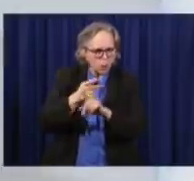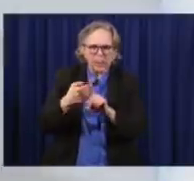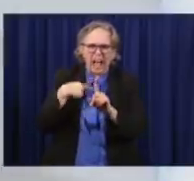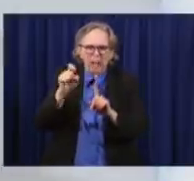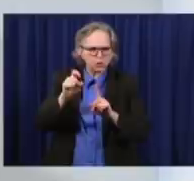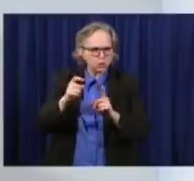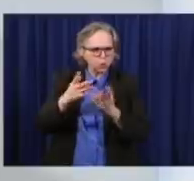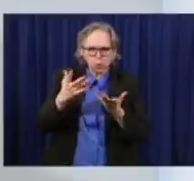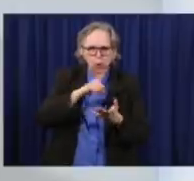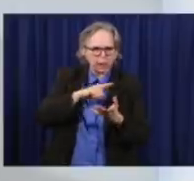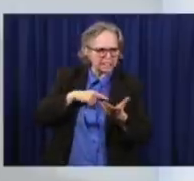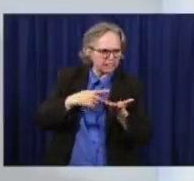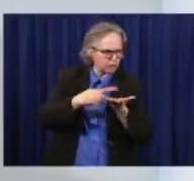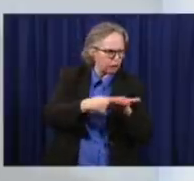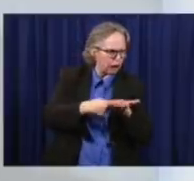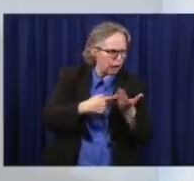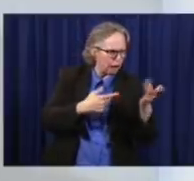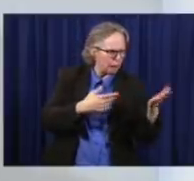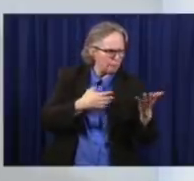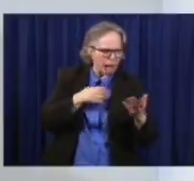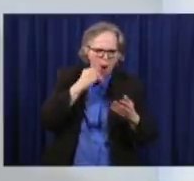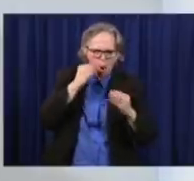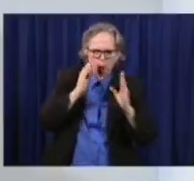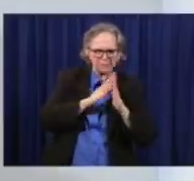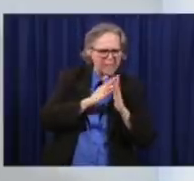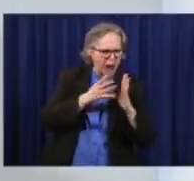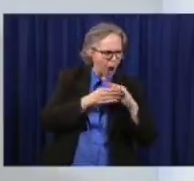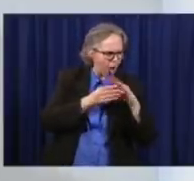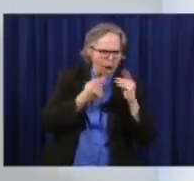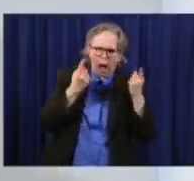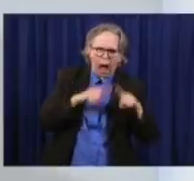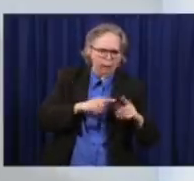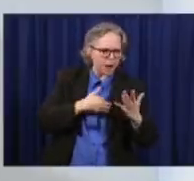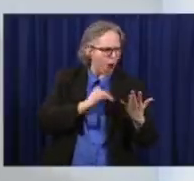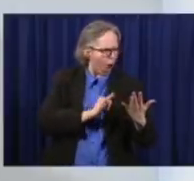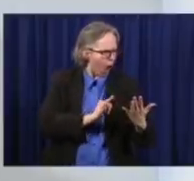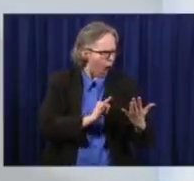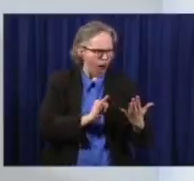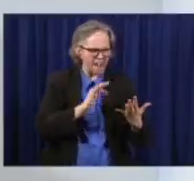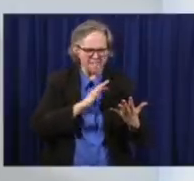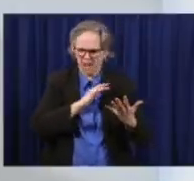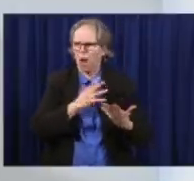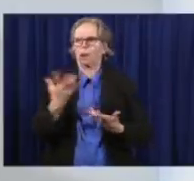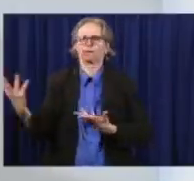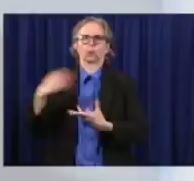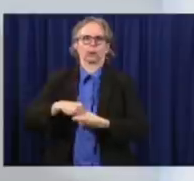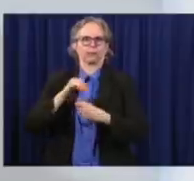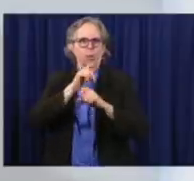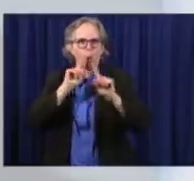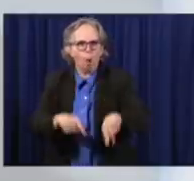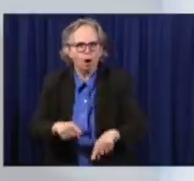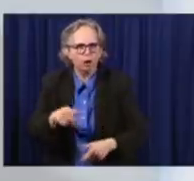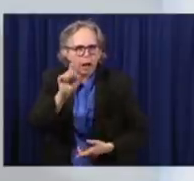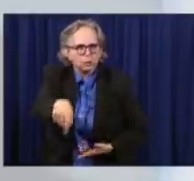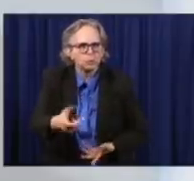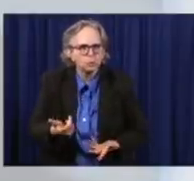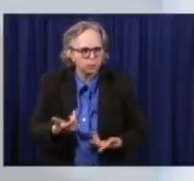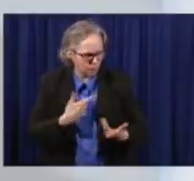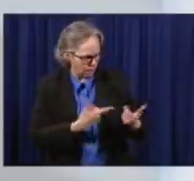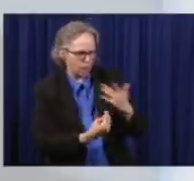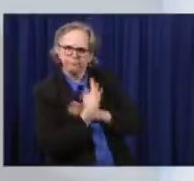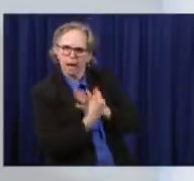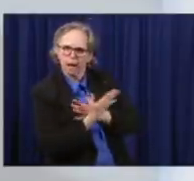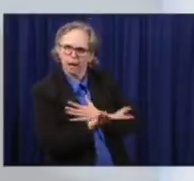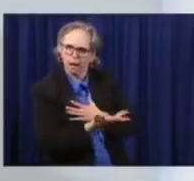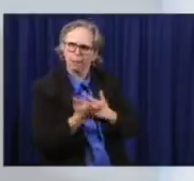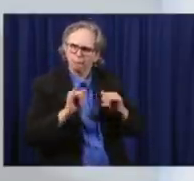in their respective districts. And so we react to what they're saying. So for their constituents, they should know that the legislature is